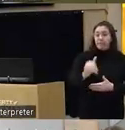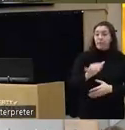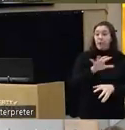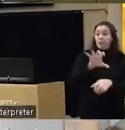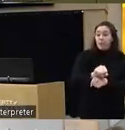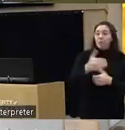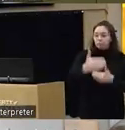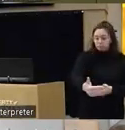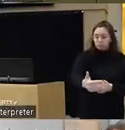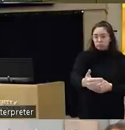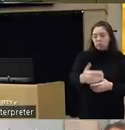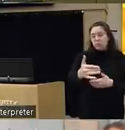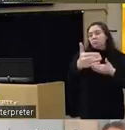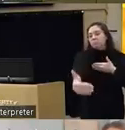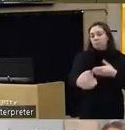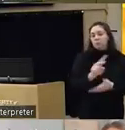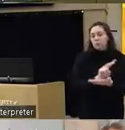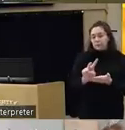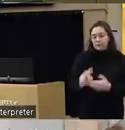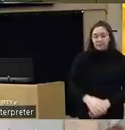within 2 weeks.